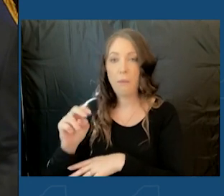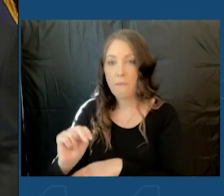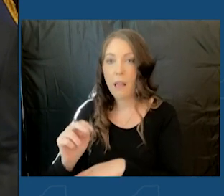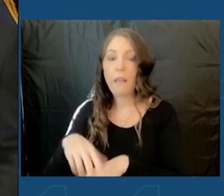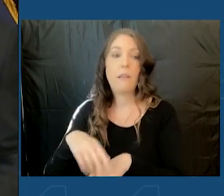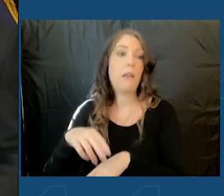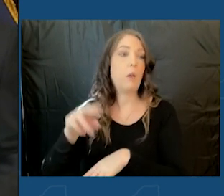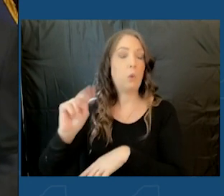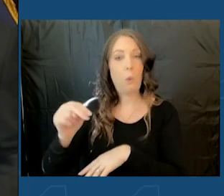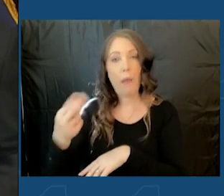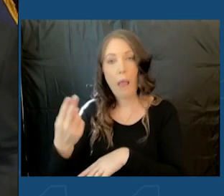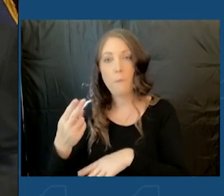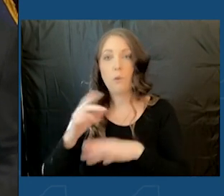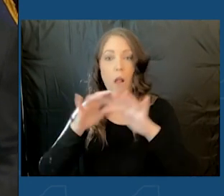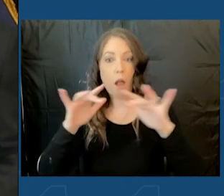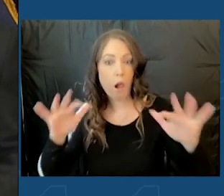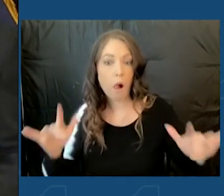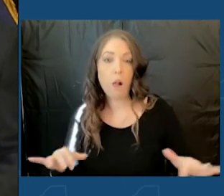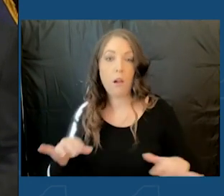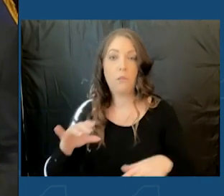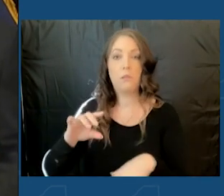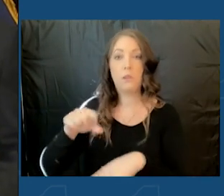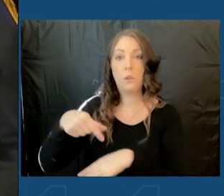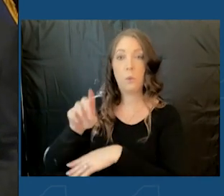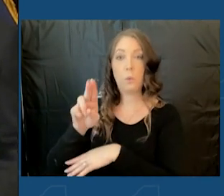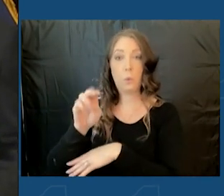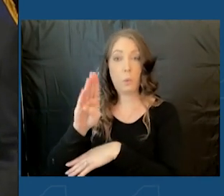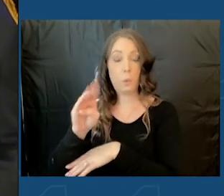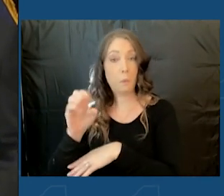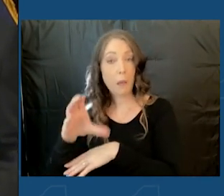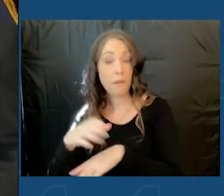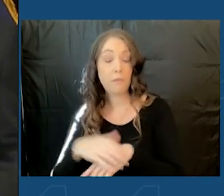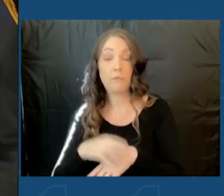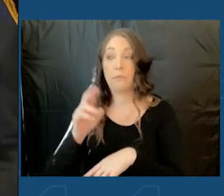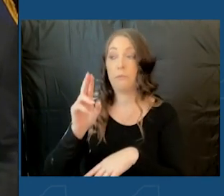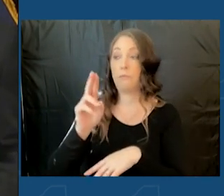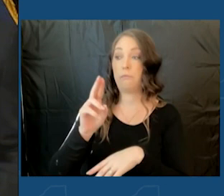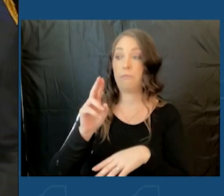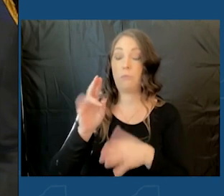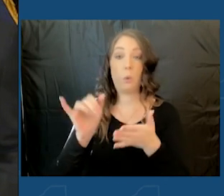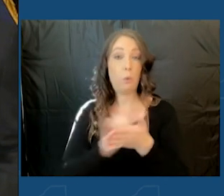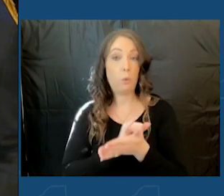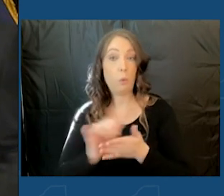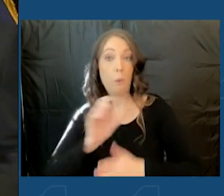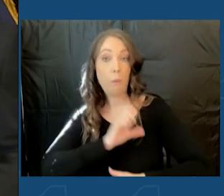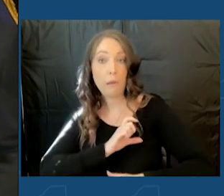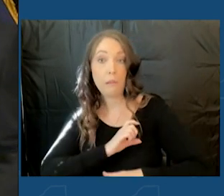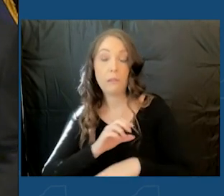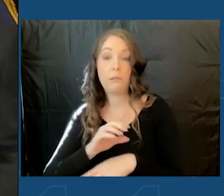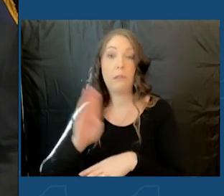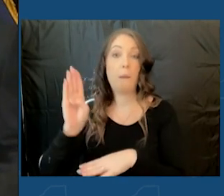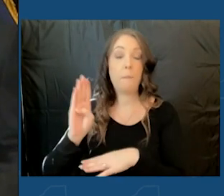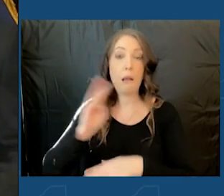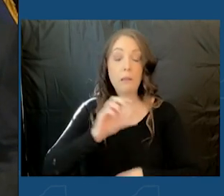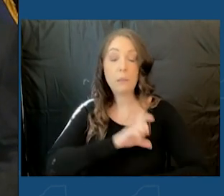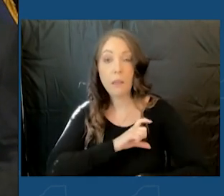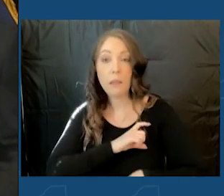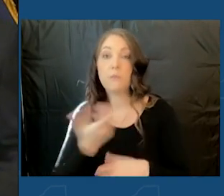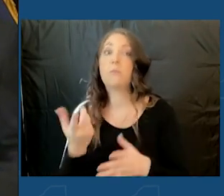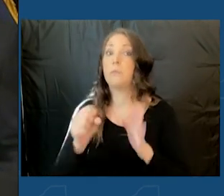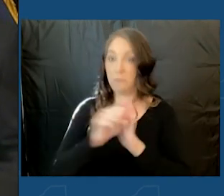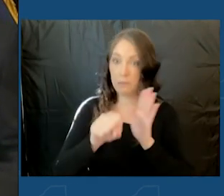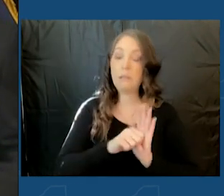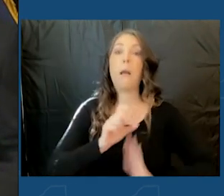as New York, Quebec, NYPD, Boston PD, ATF, and FBI, and of course the state police. So